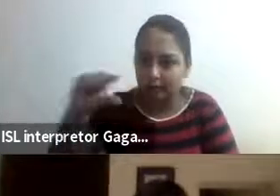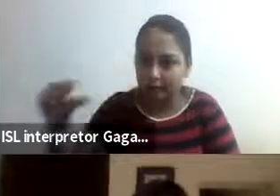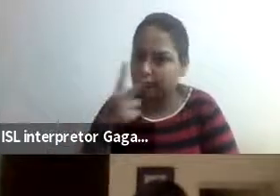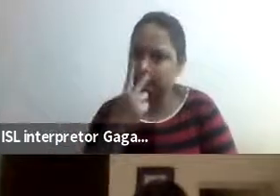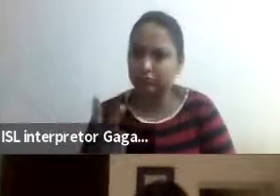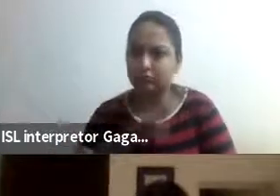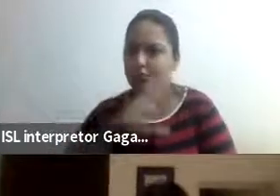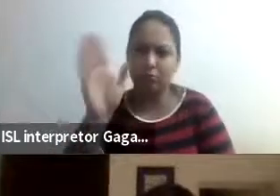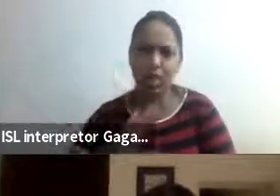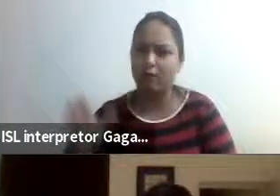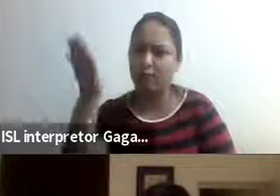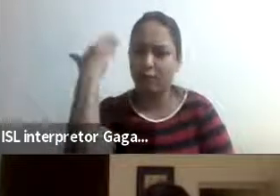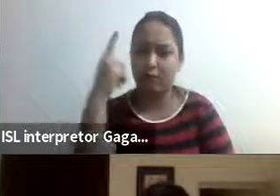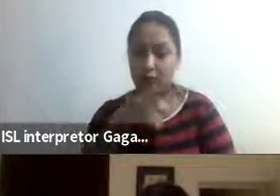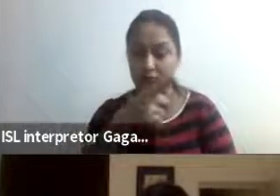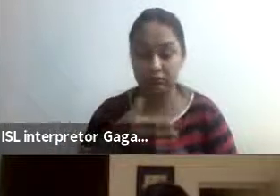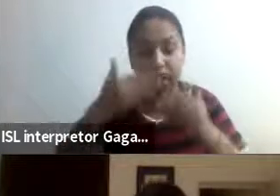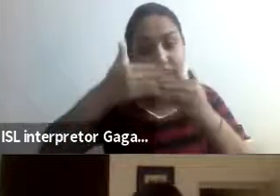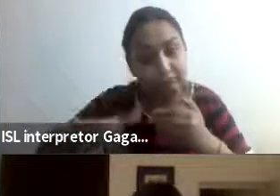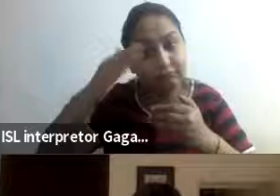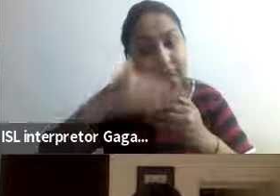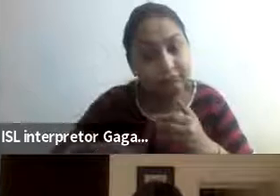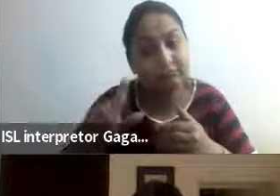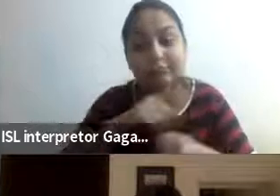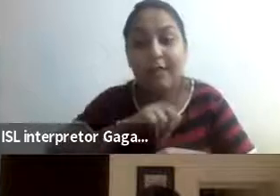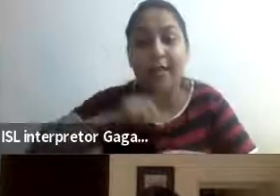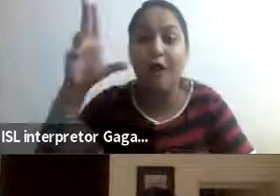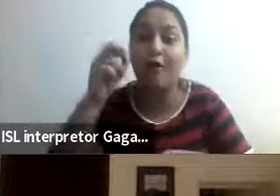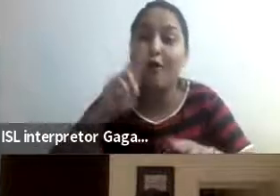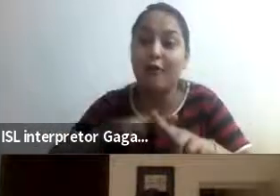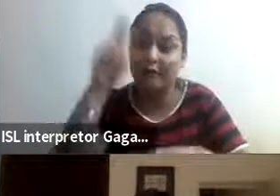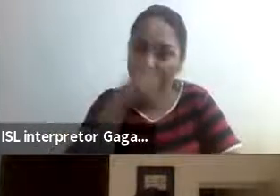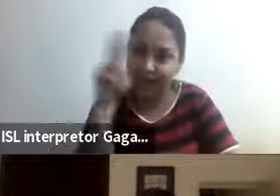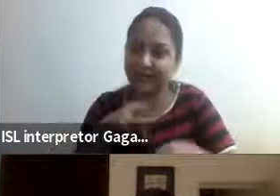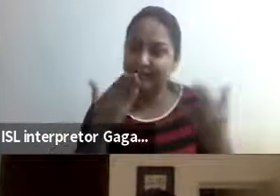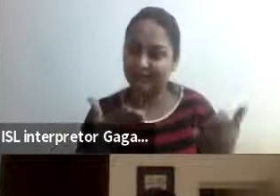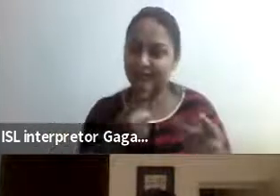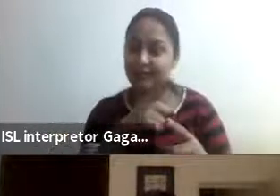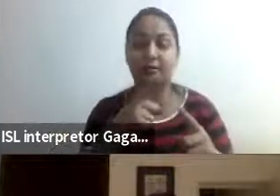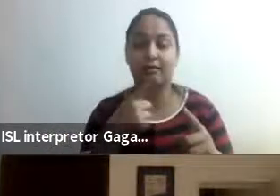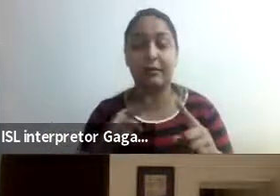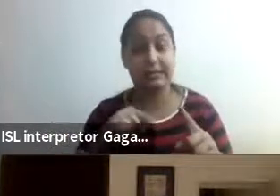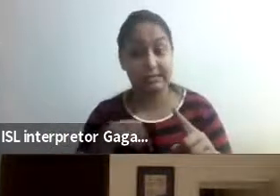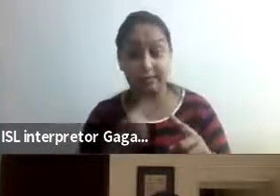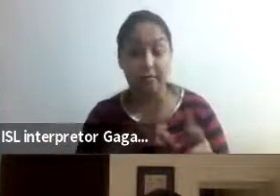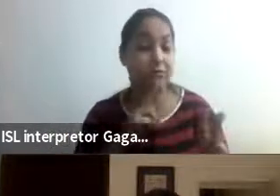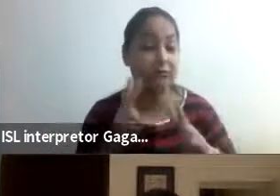so begins her journey as an artist. I mean, it really began out of a very serendipitous meeting.